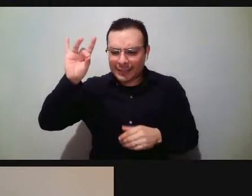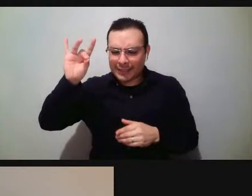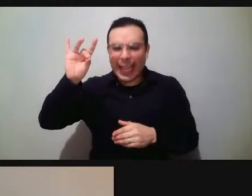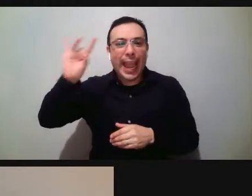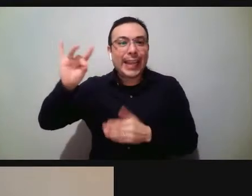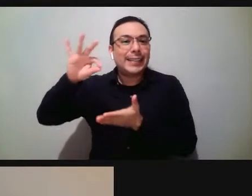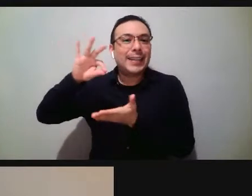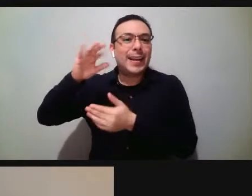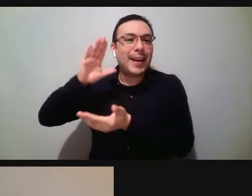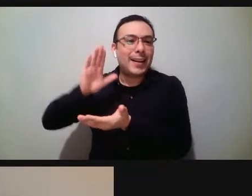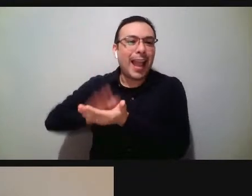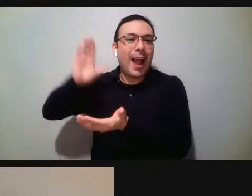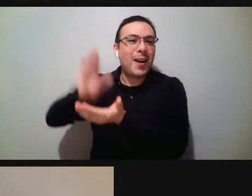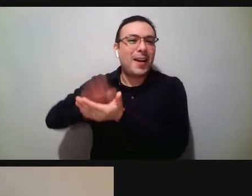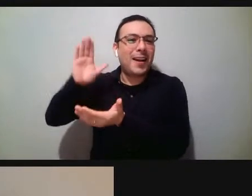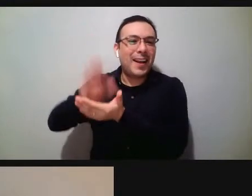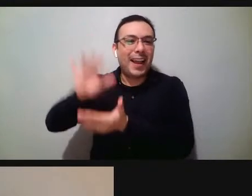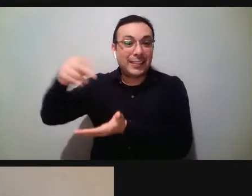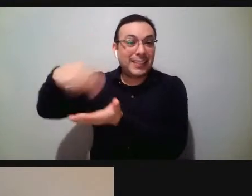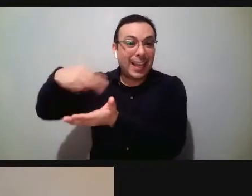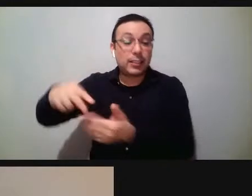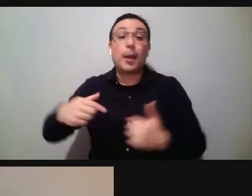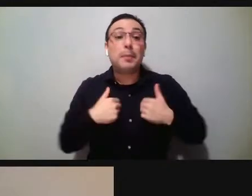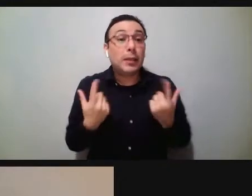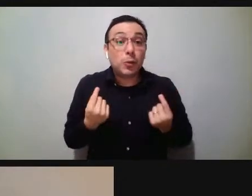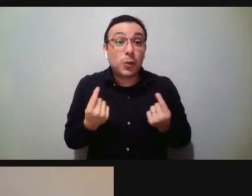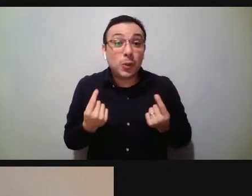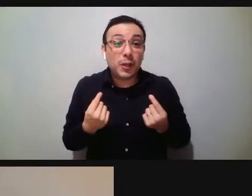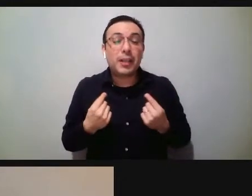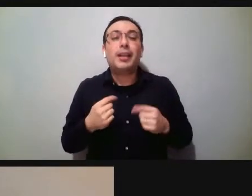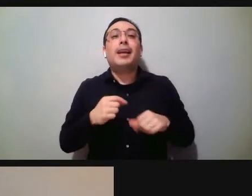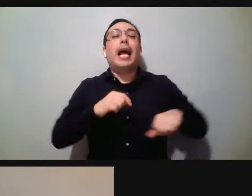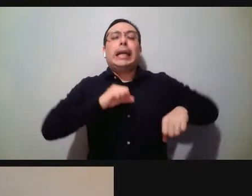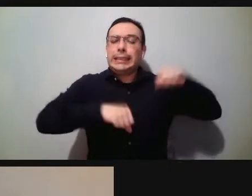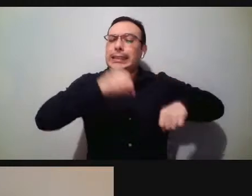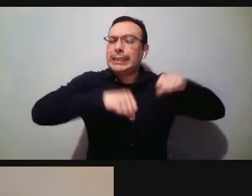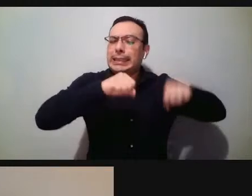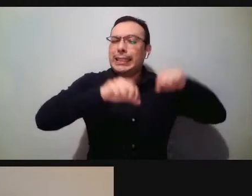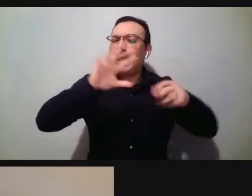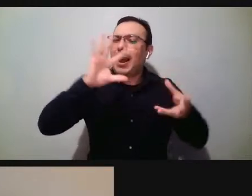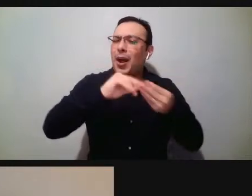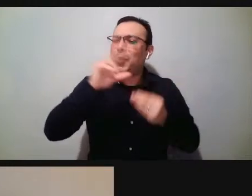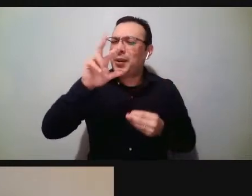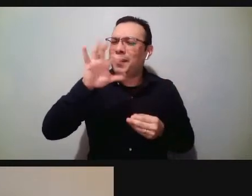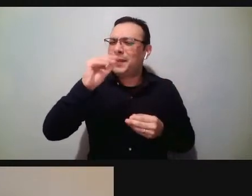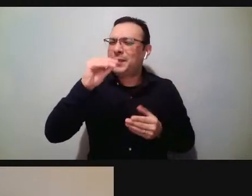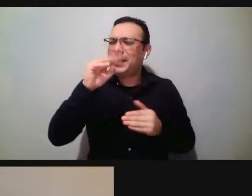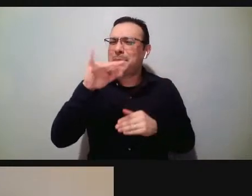have I'm riding my bike 350 miles for the month. I'm up to like